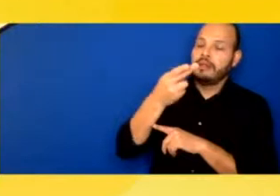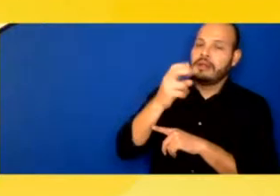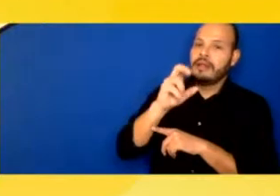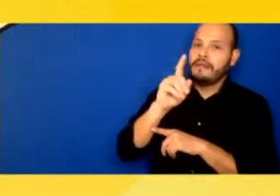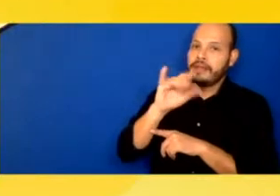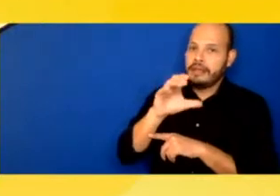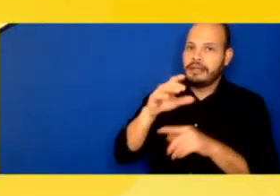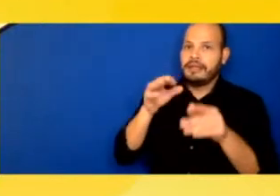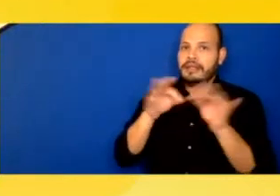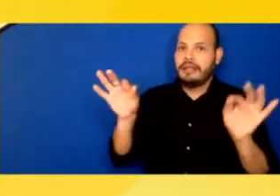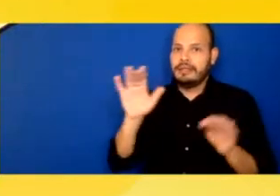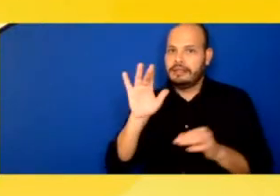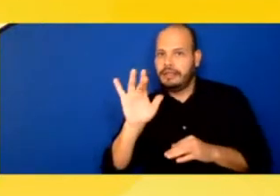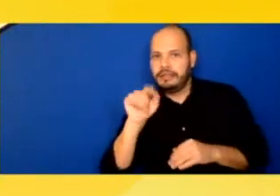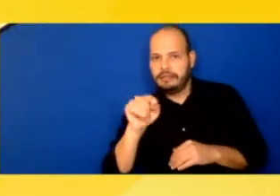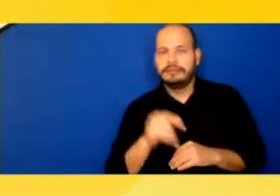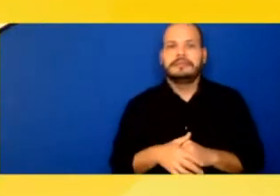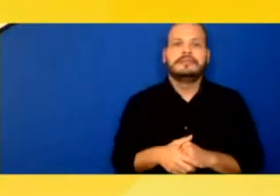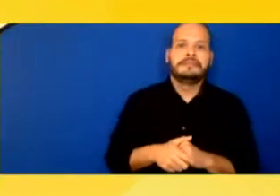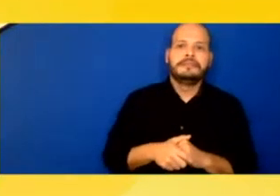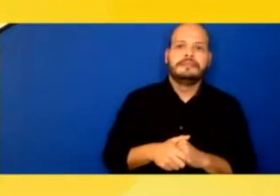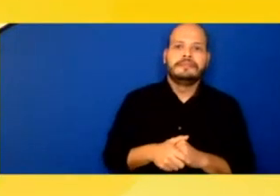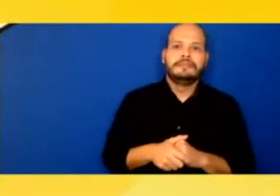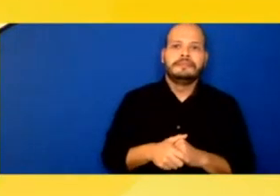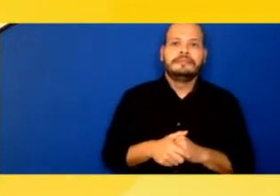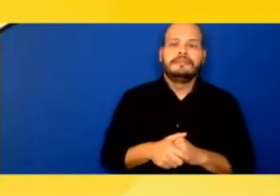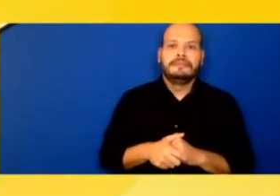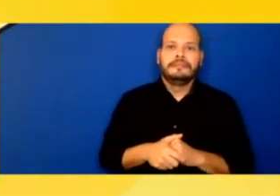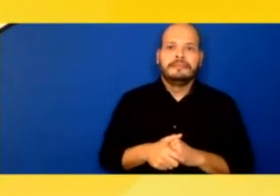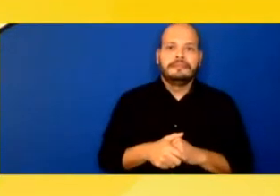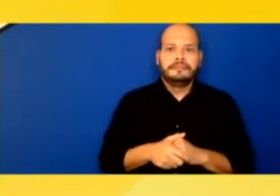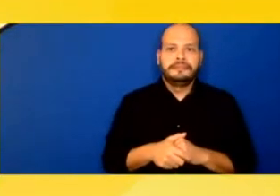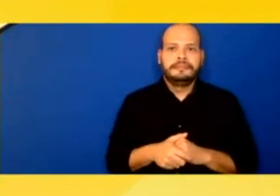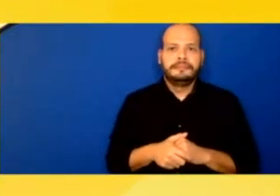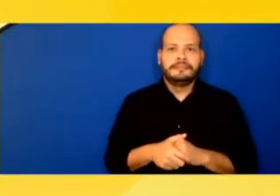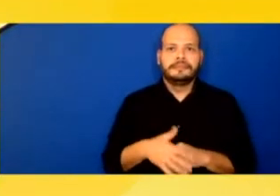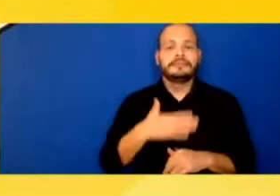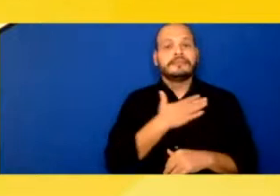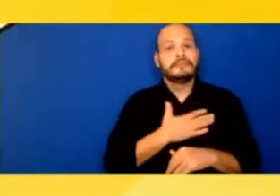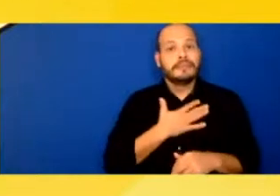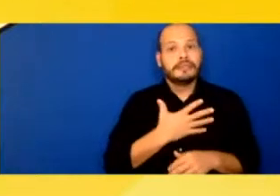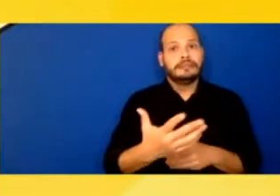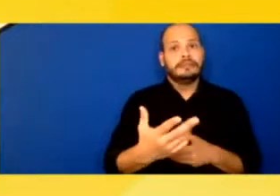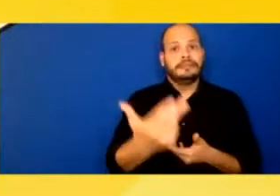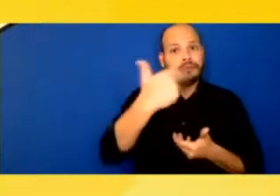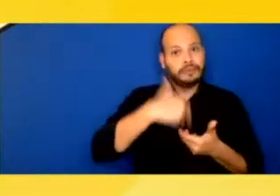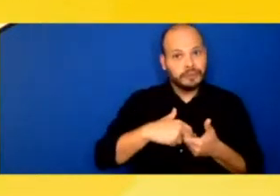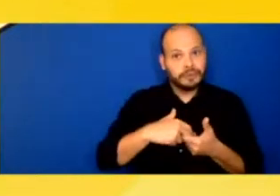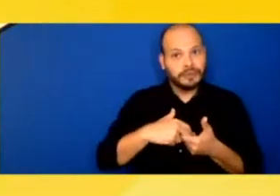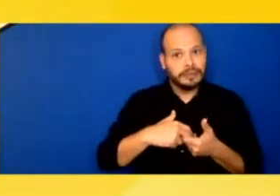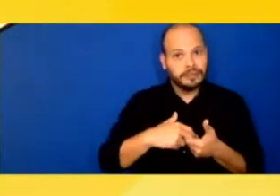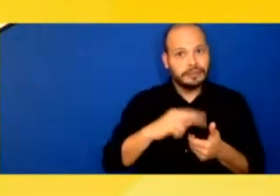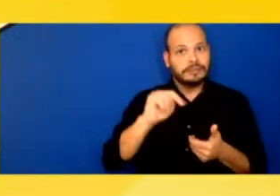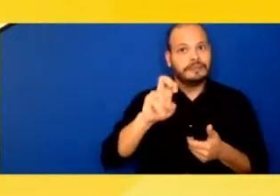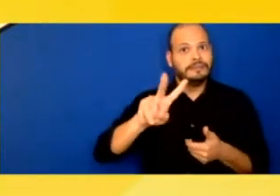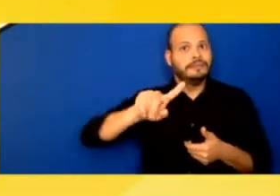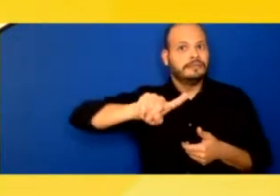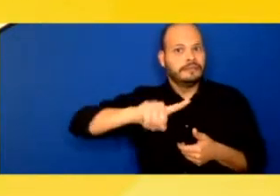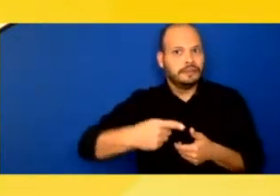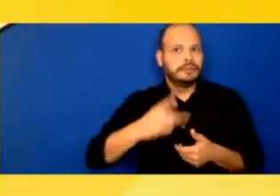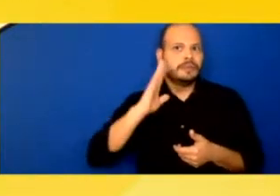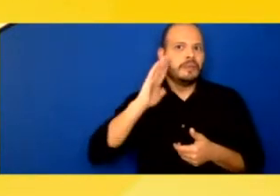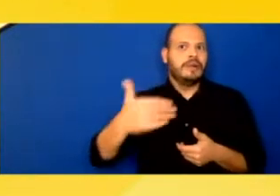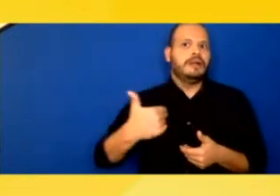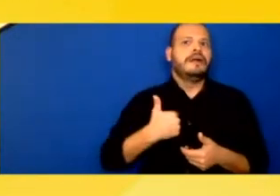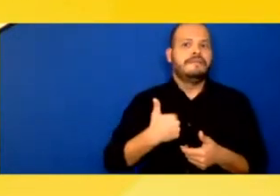joining us online on November 1st for our powerful national call to prayer and action